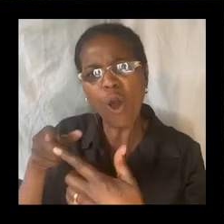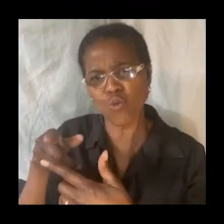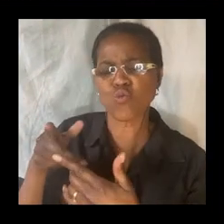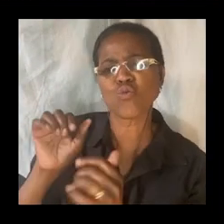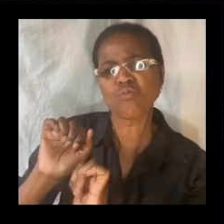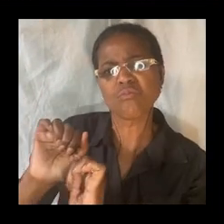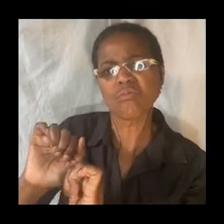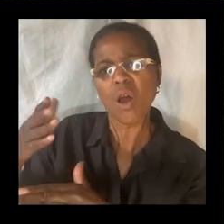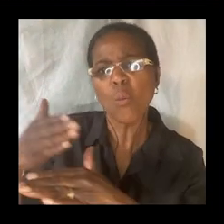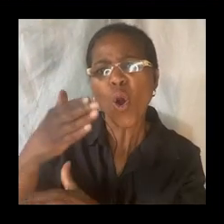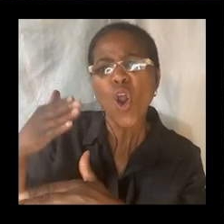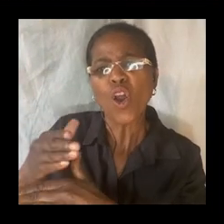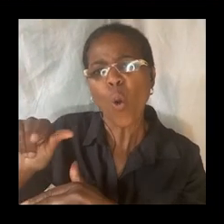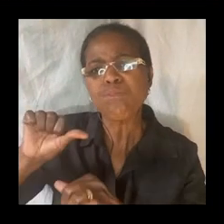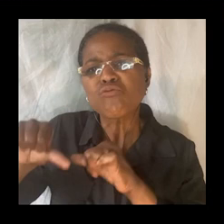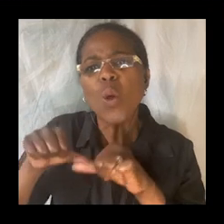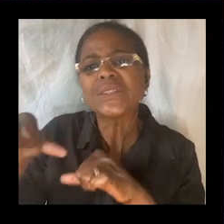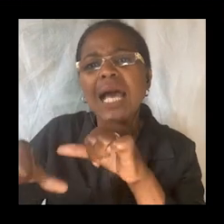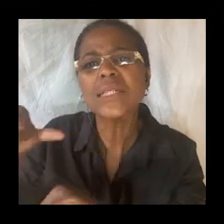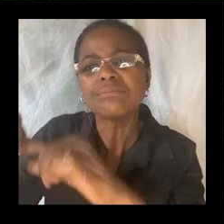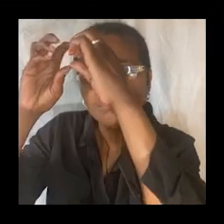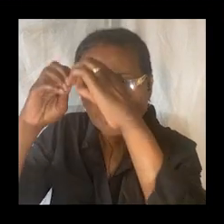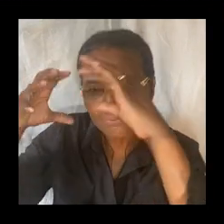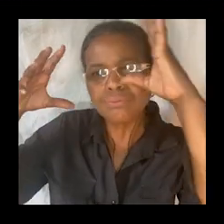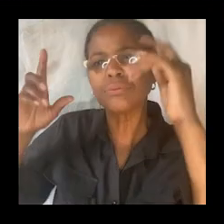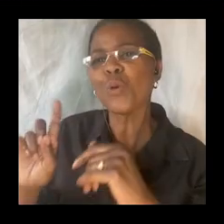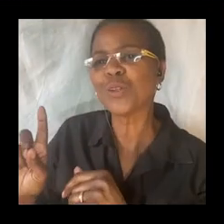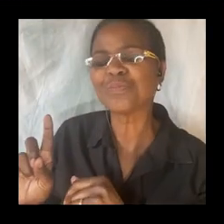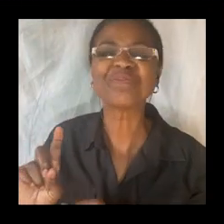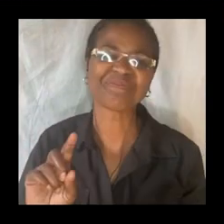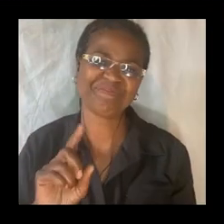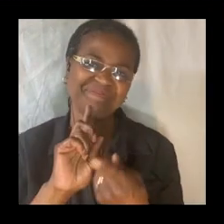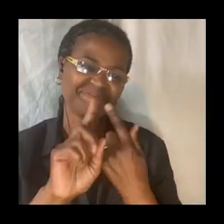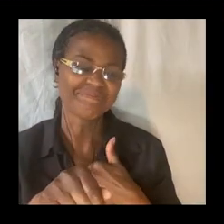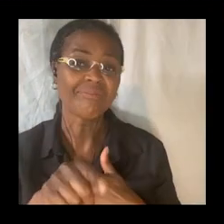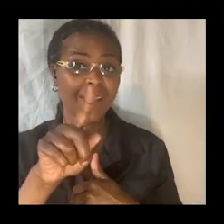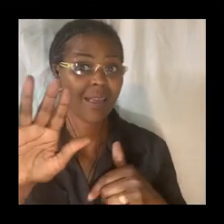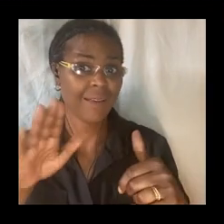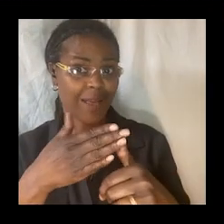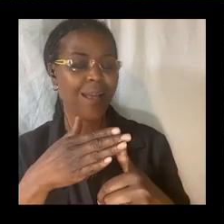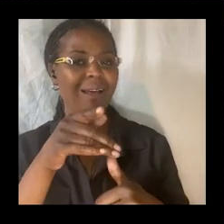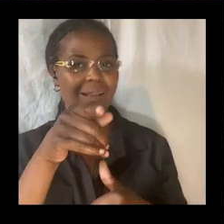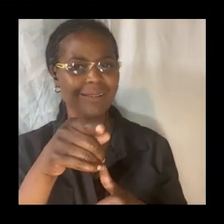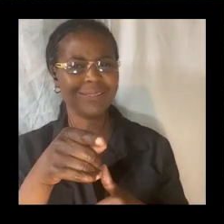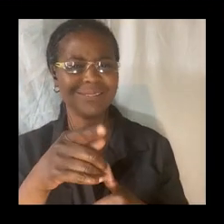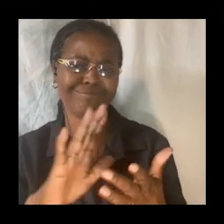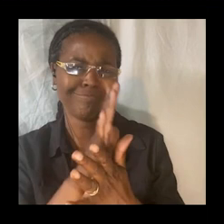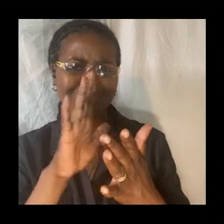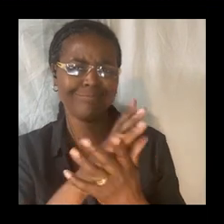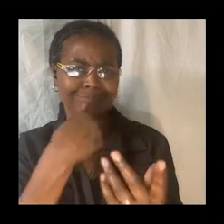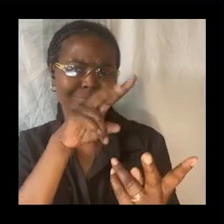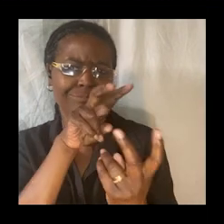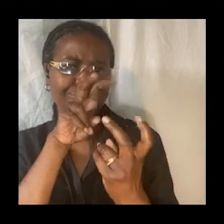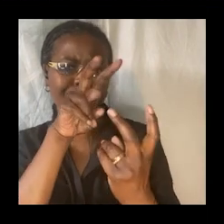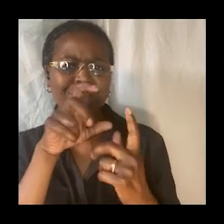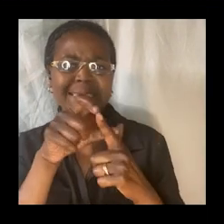approach that imagining. But firstly, it's so lovely hearing David talk about how he arrived at the story in the sense of mystery,